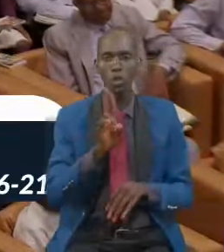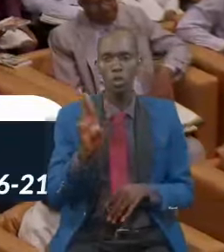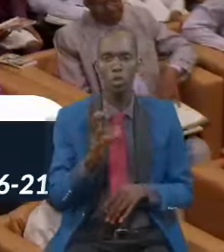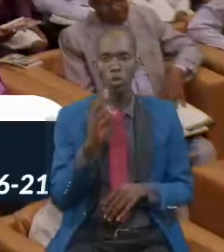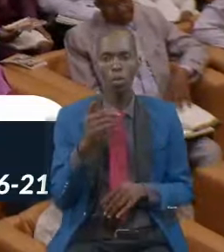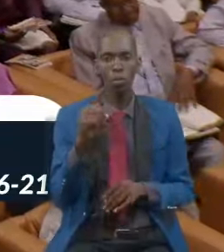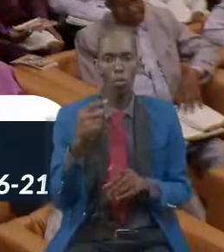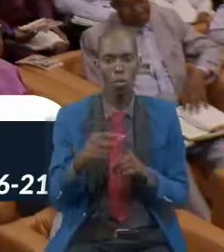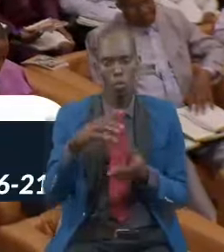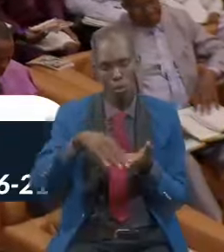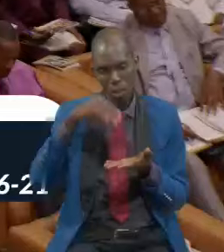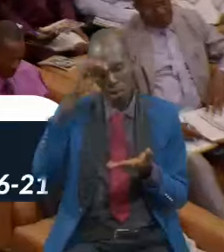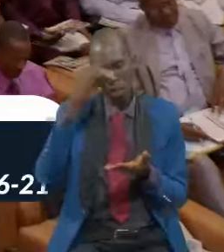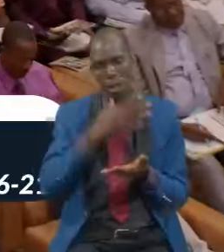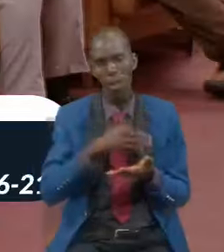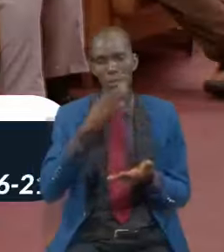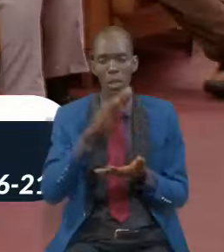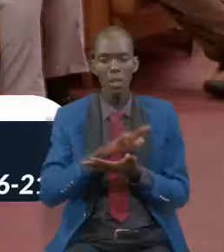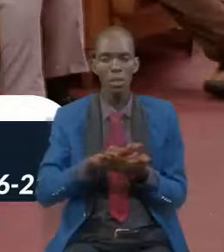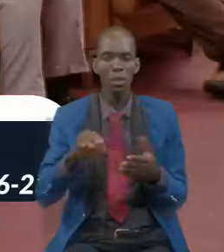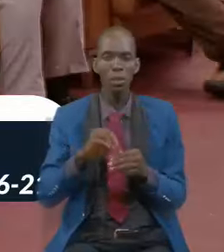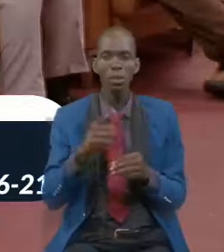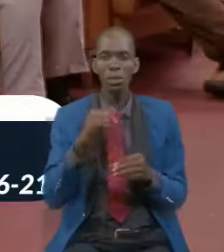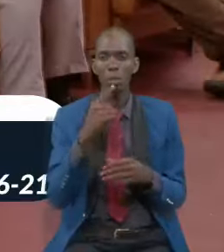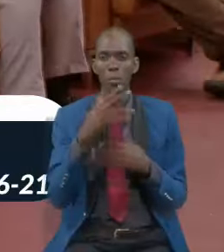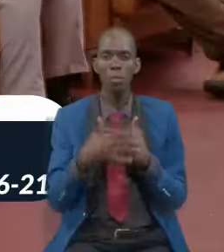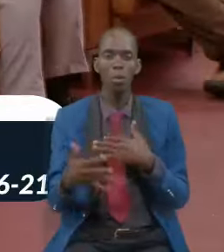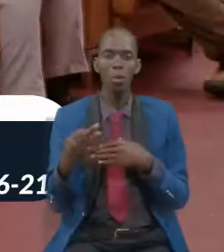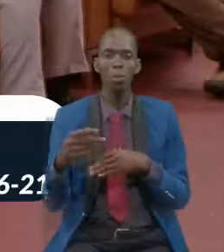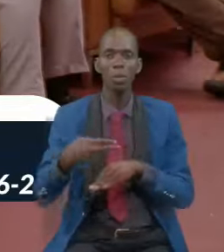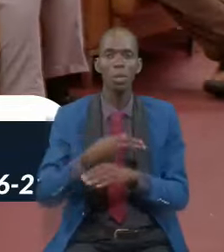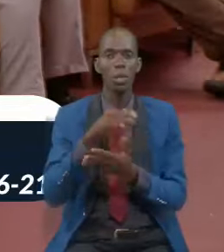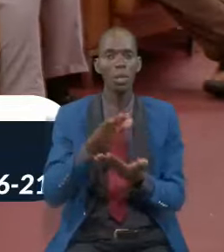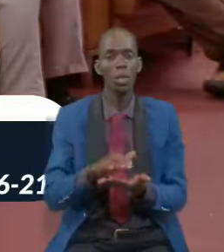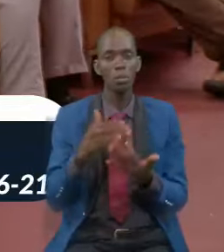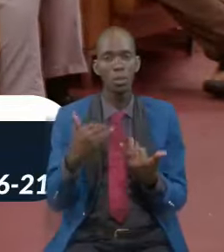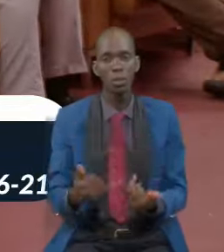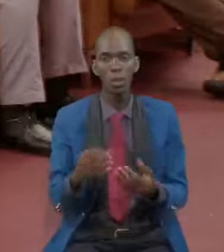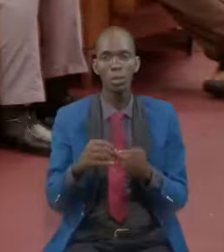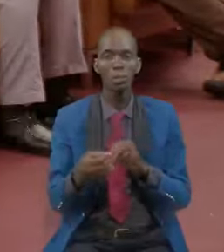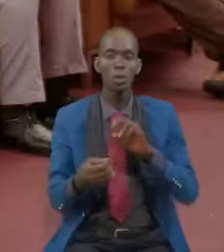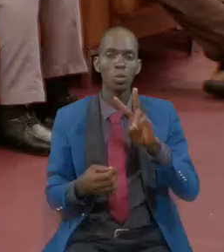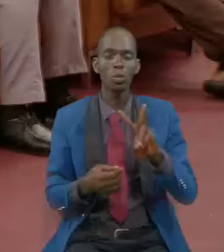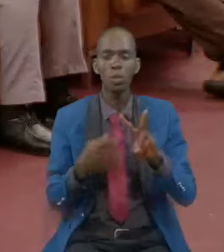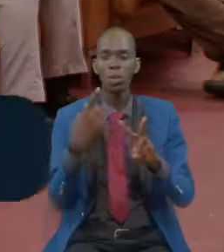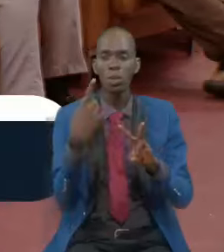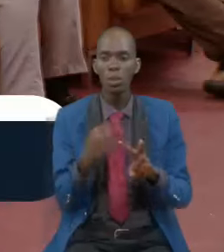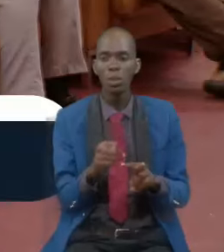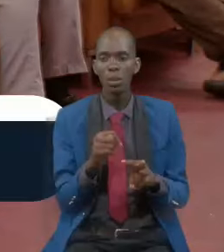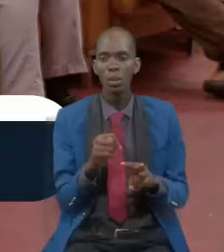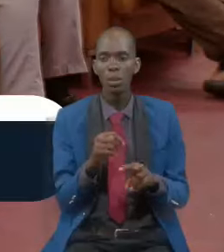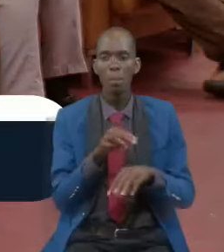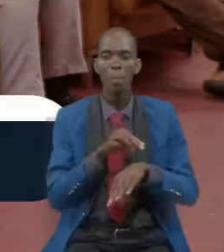being cleansed in the blood of them. Look at number two. Number two, in the ministry of the